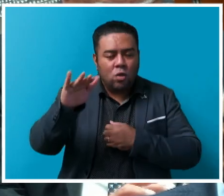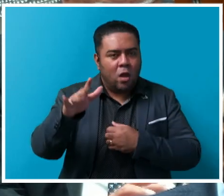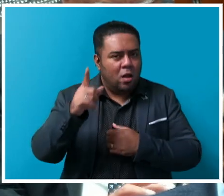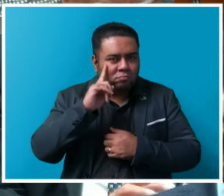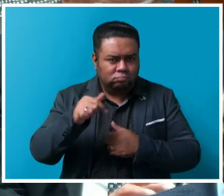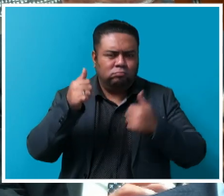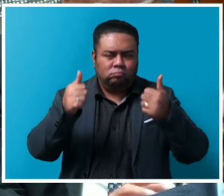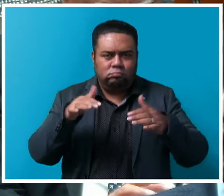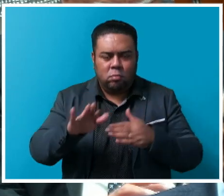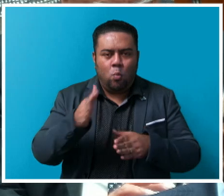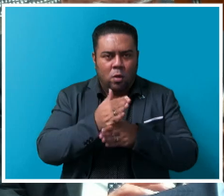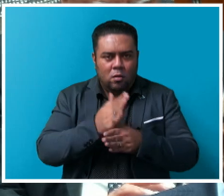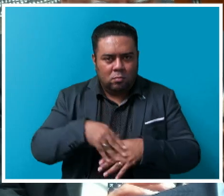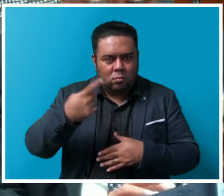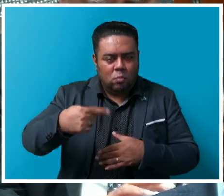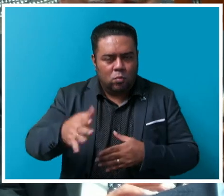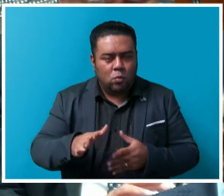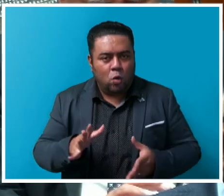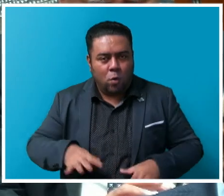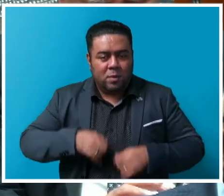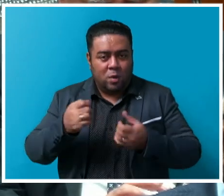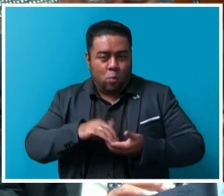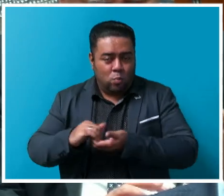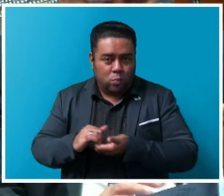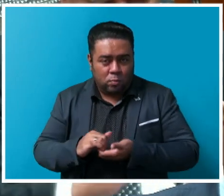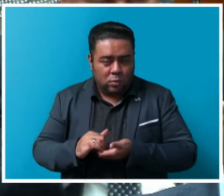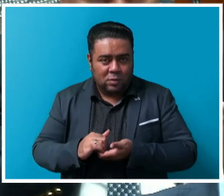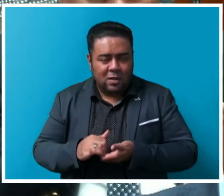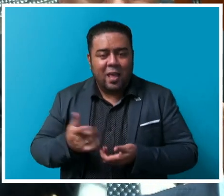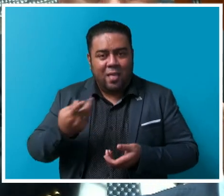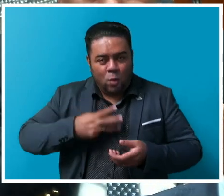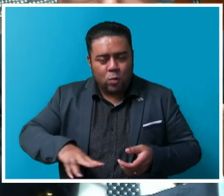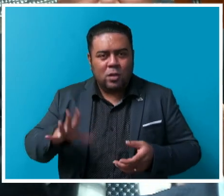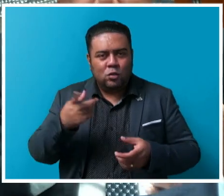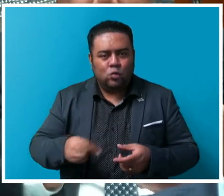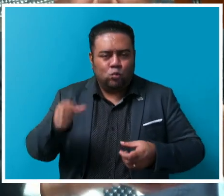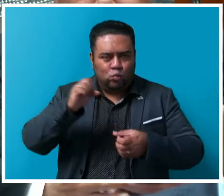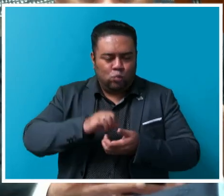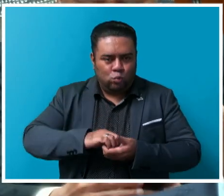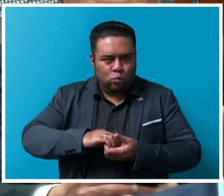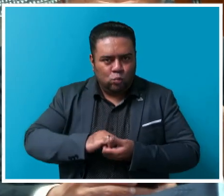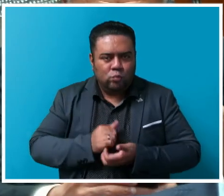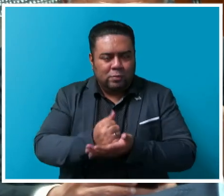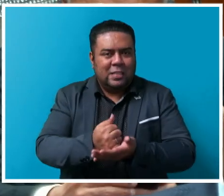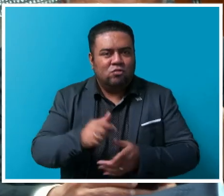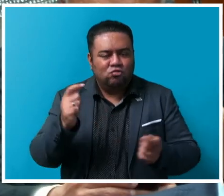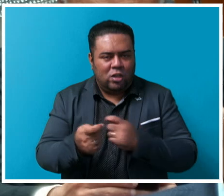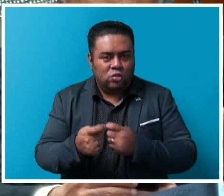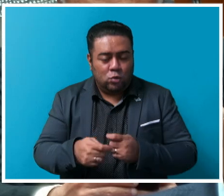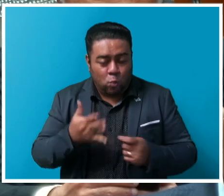The work ahead will require continued commitment, collaboration, and the will to embrace change. It will demand